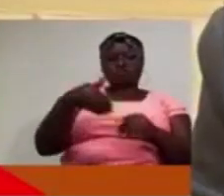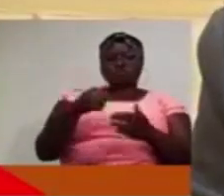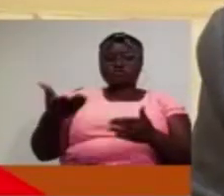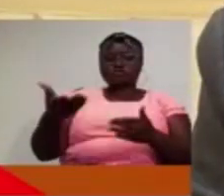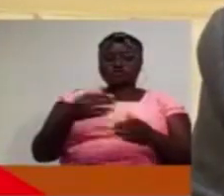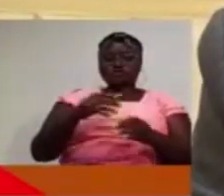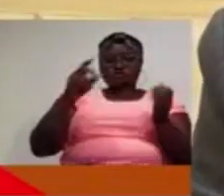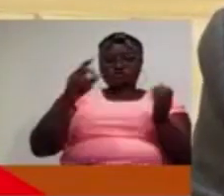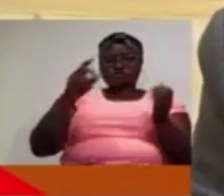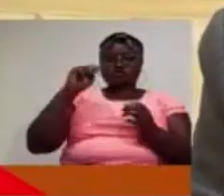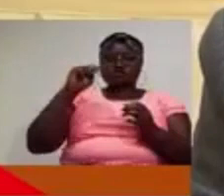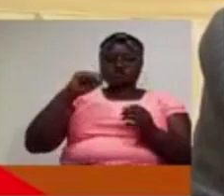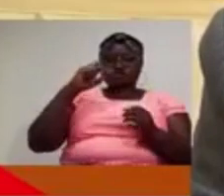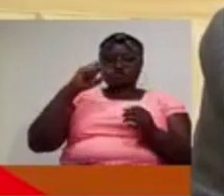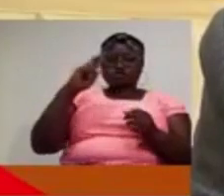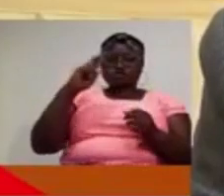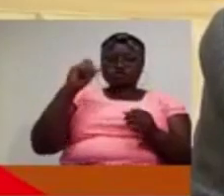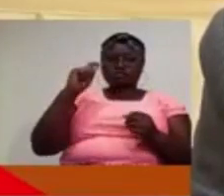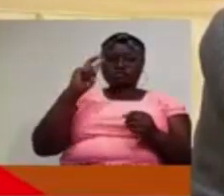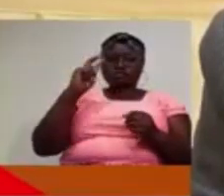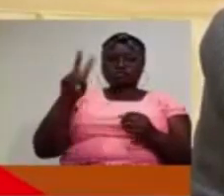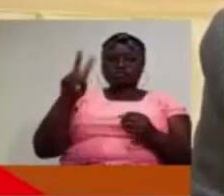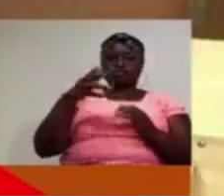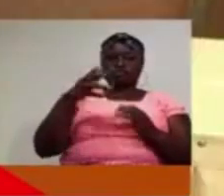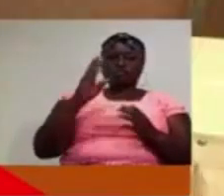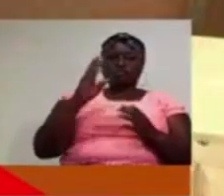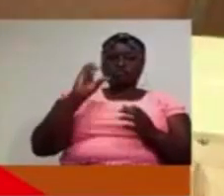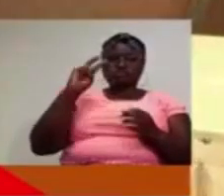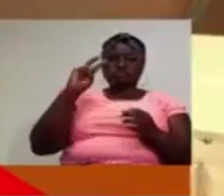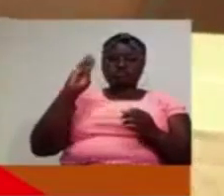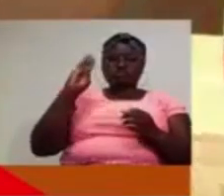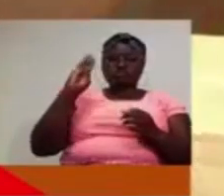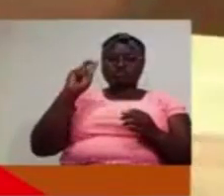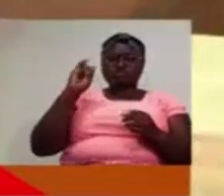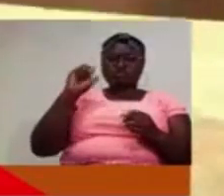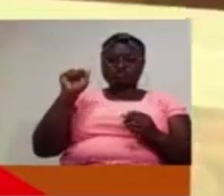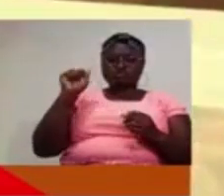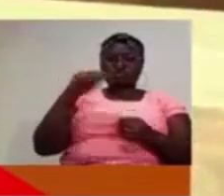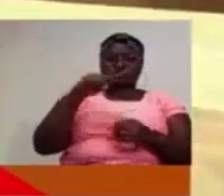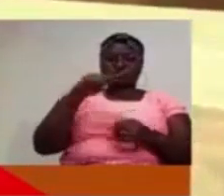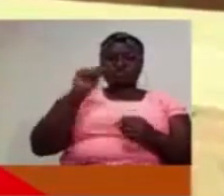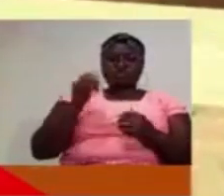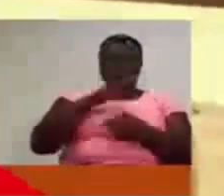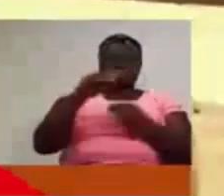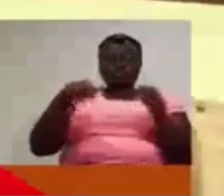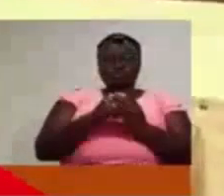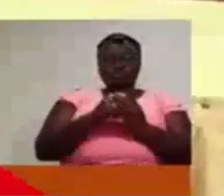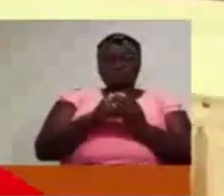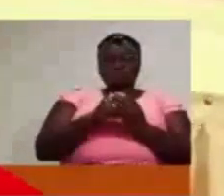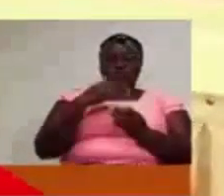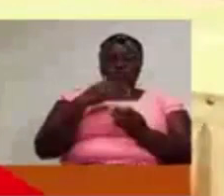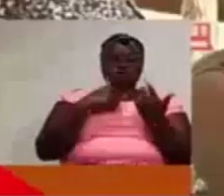warĩ mũjumbe wa gĩcigo kĩa Subukia kũigua wa mwere akinyitanĩra na mwaho ũyũ